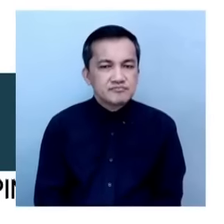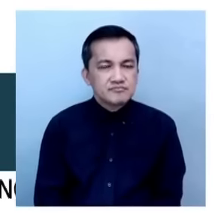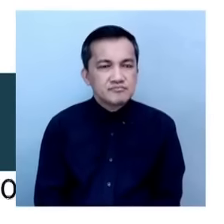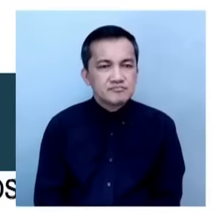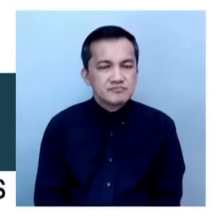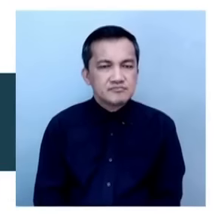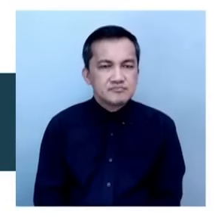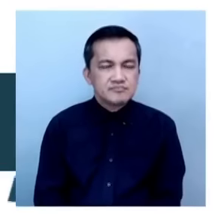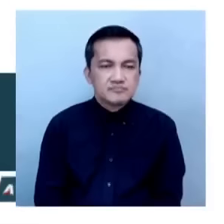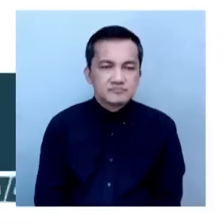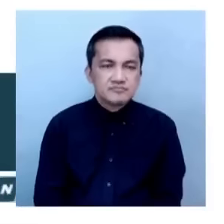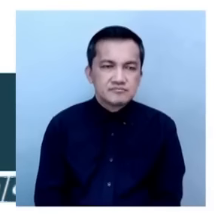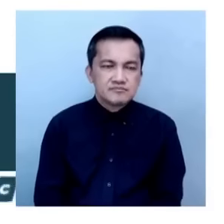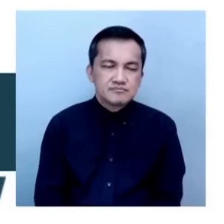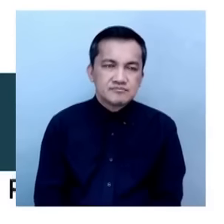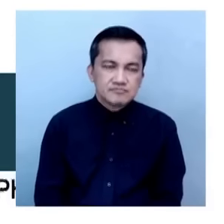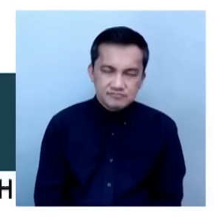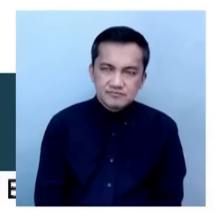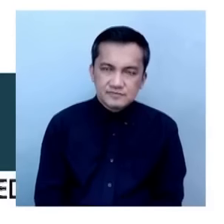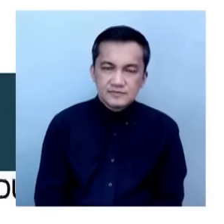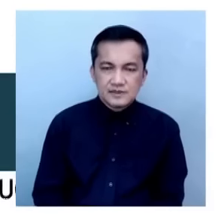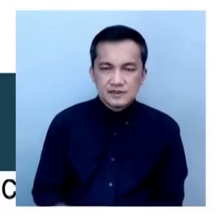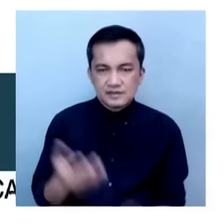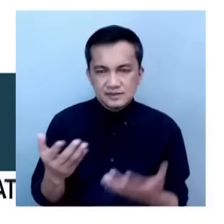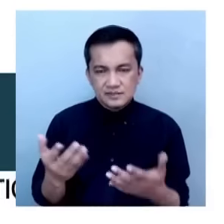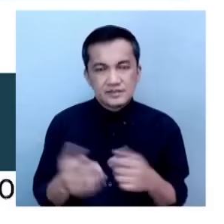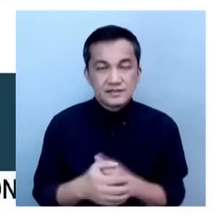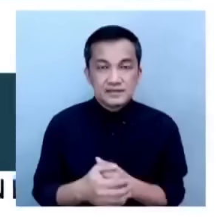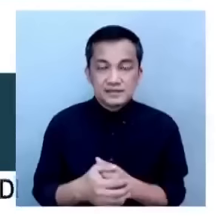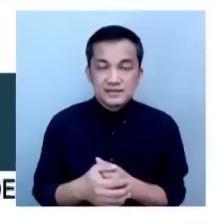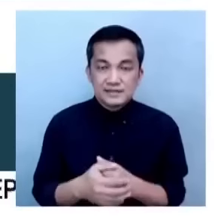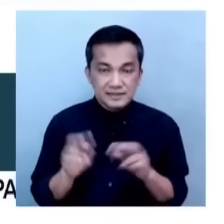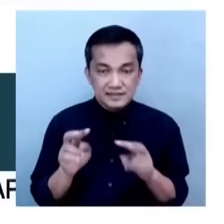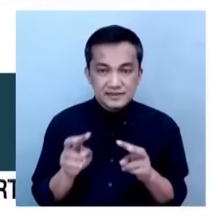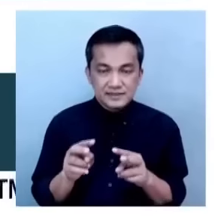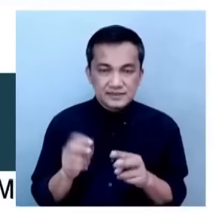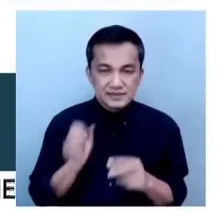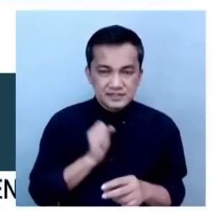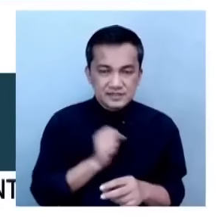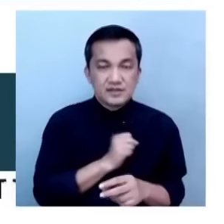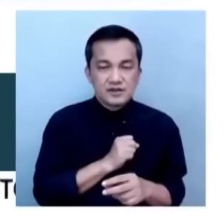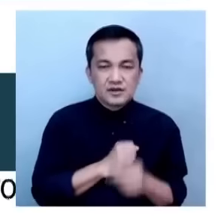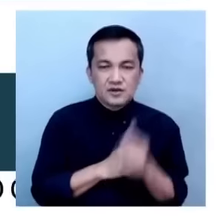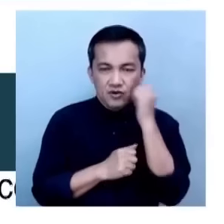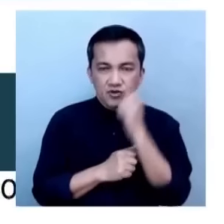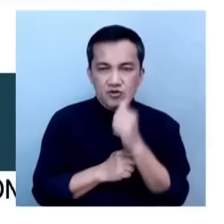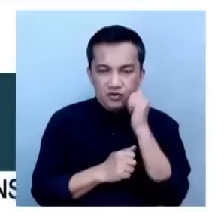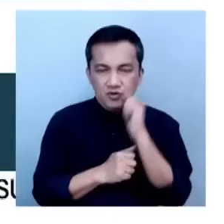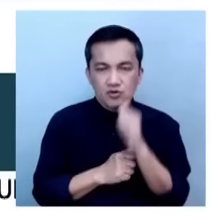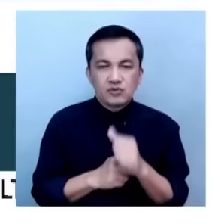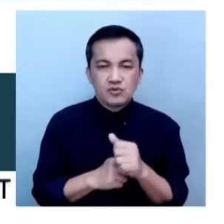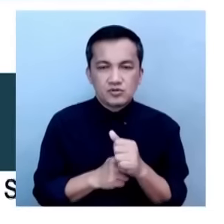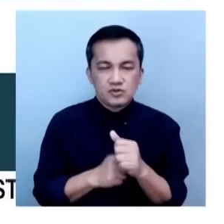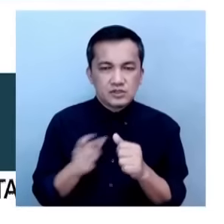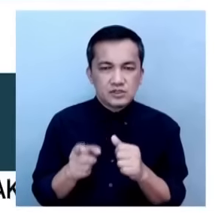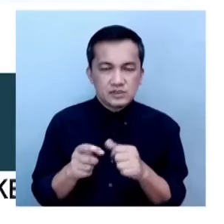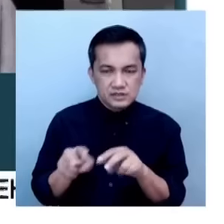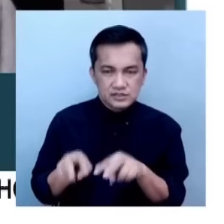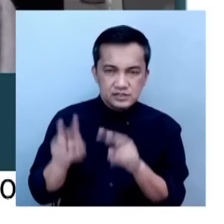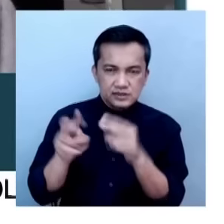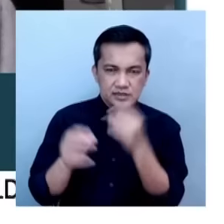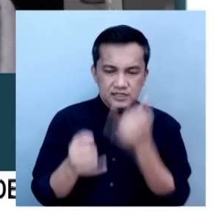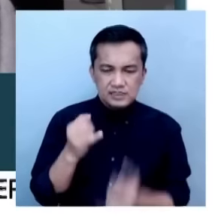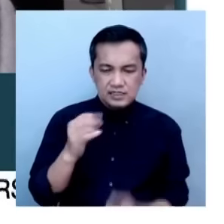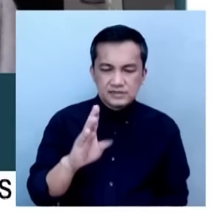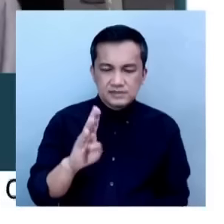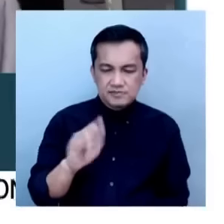Well, definitely, as you can see, Carmina, being the Senate has always been regarded as the last